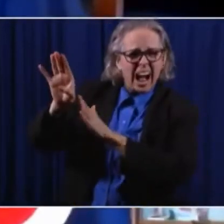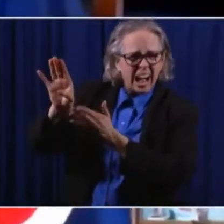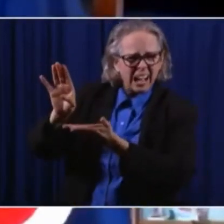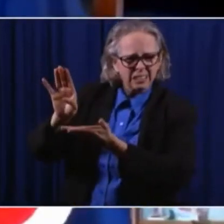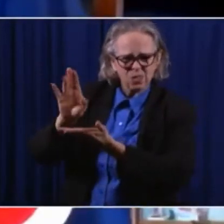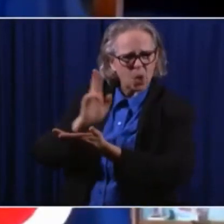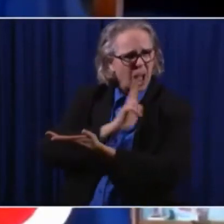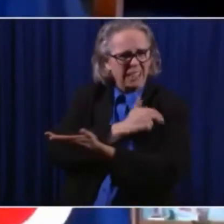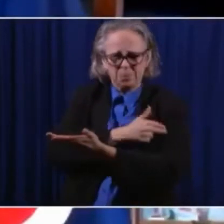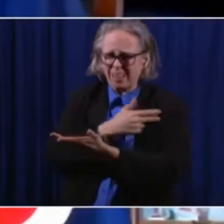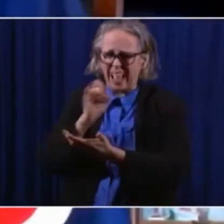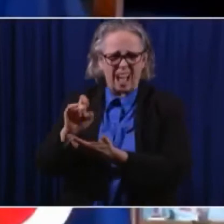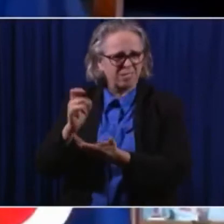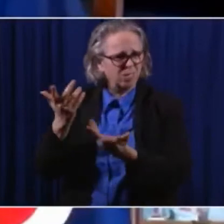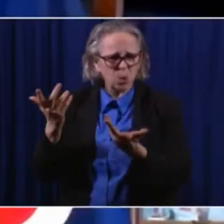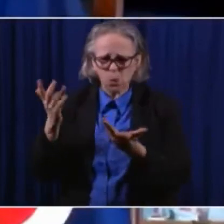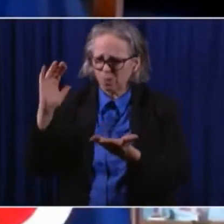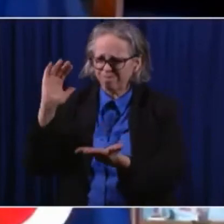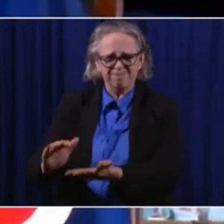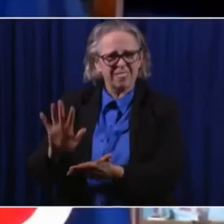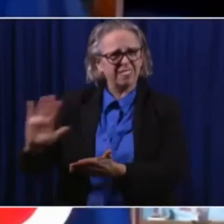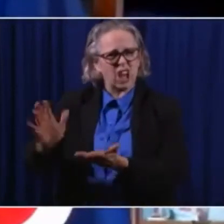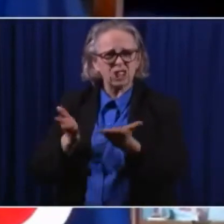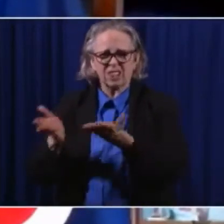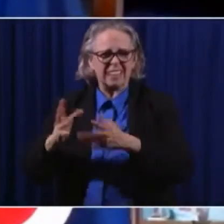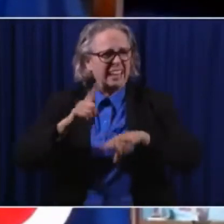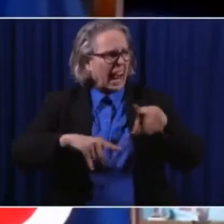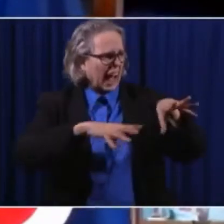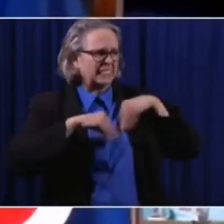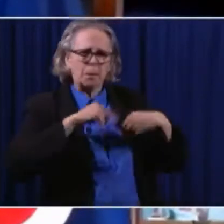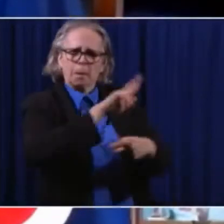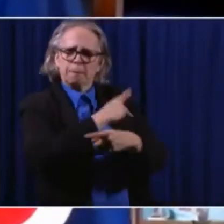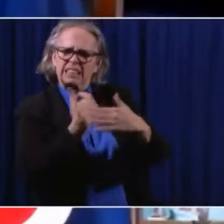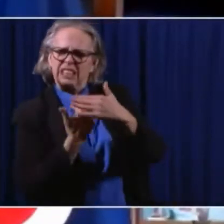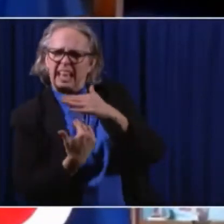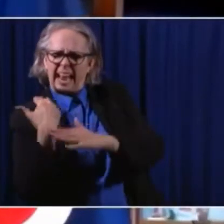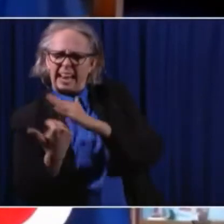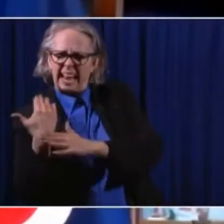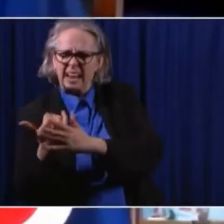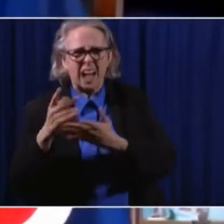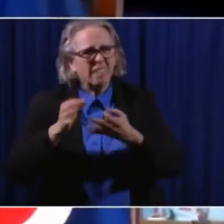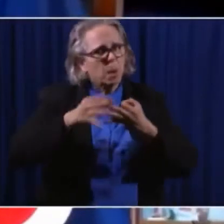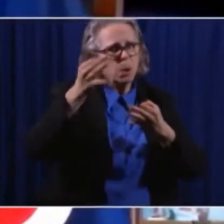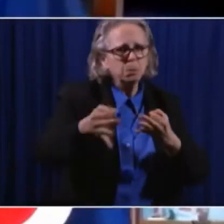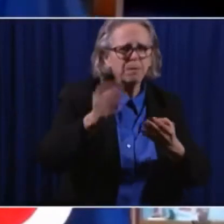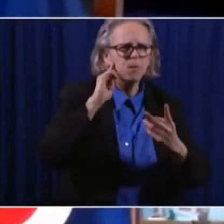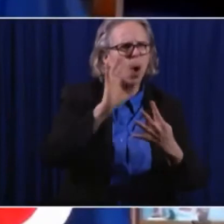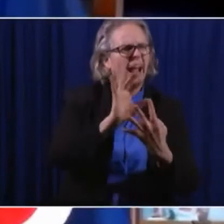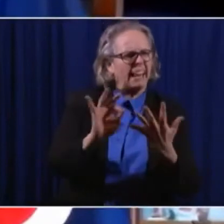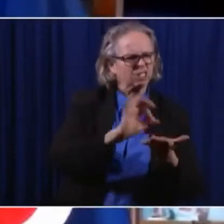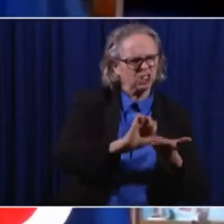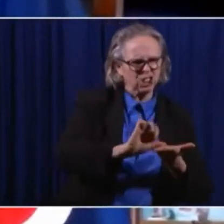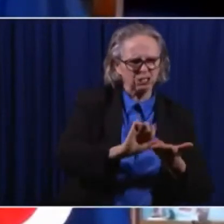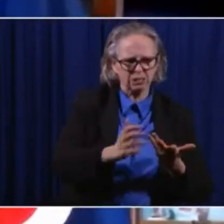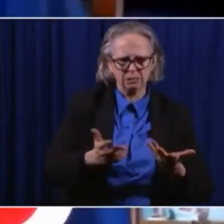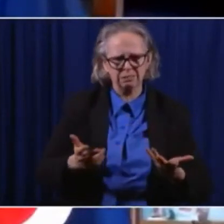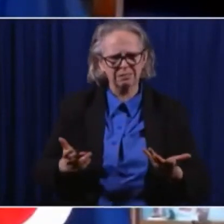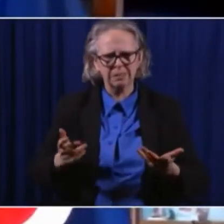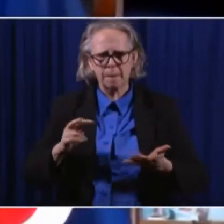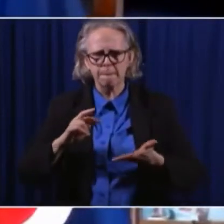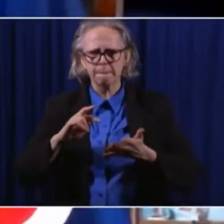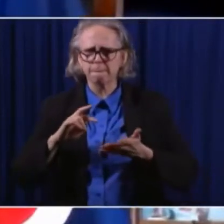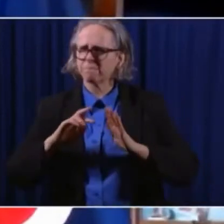that our caregivers provide that care. And so doing nothing is not an option. It's easy to understand why,